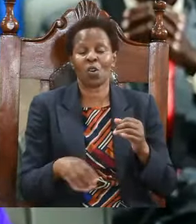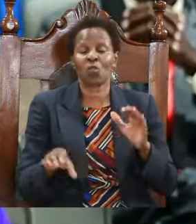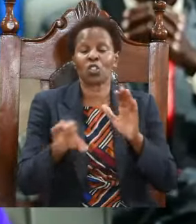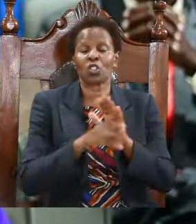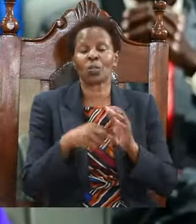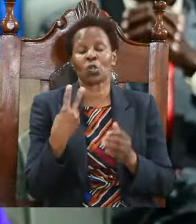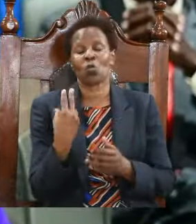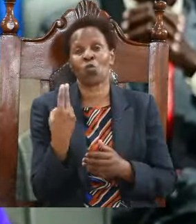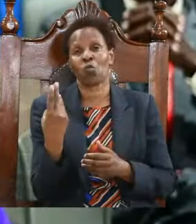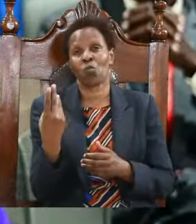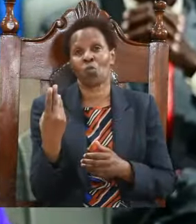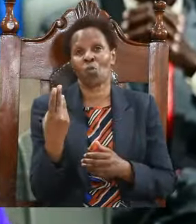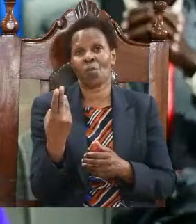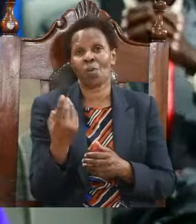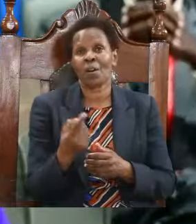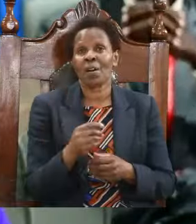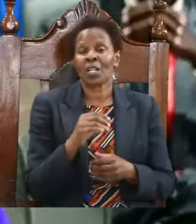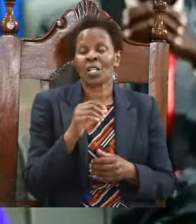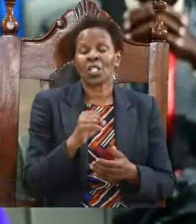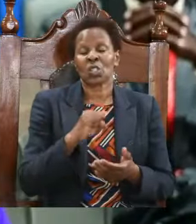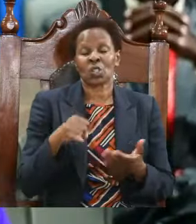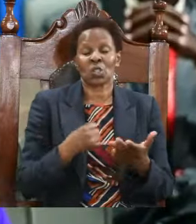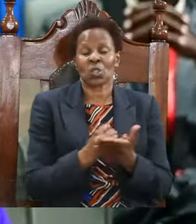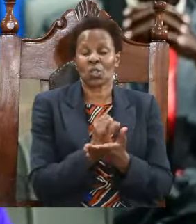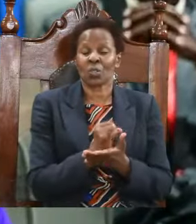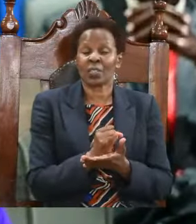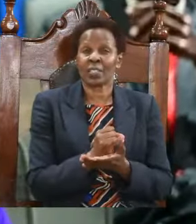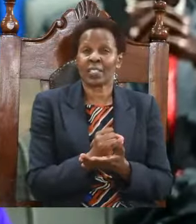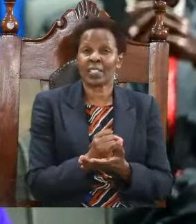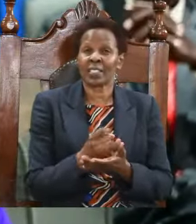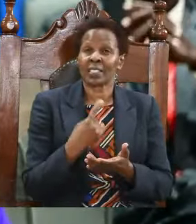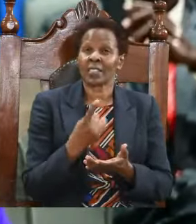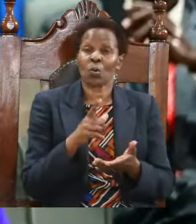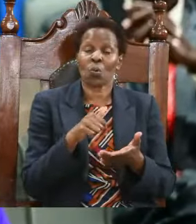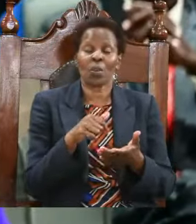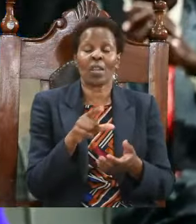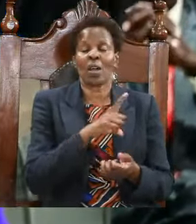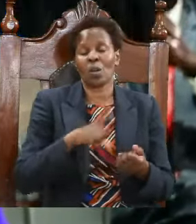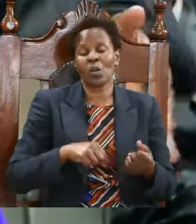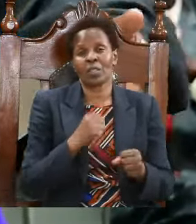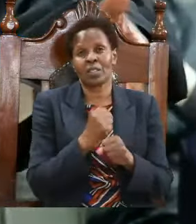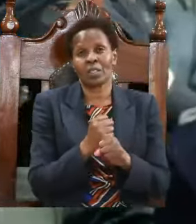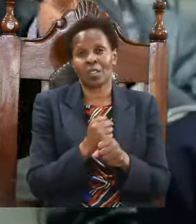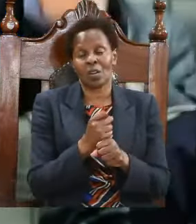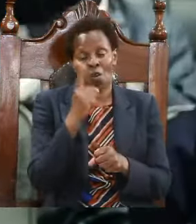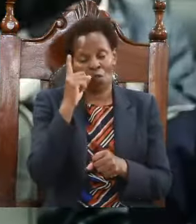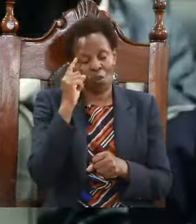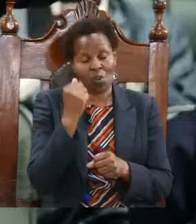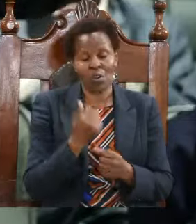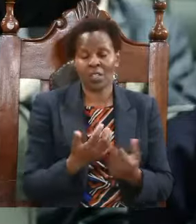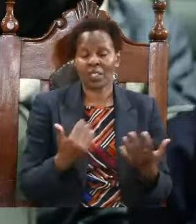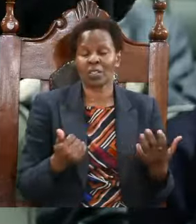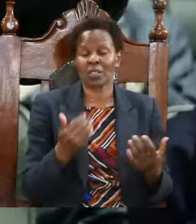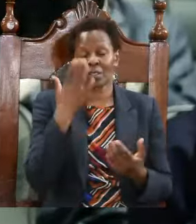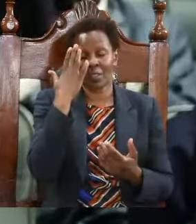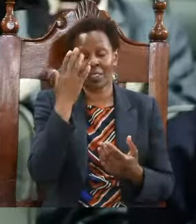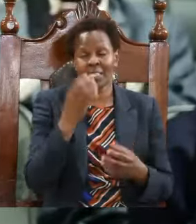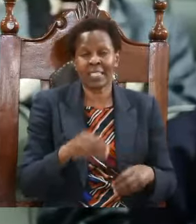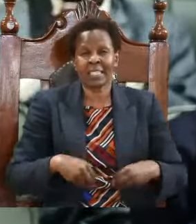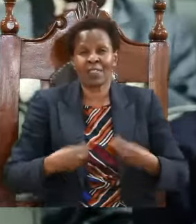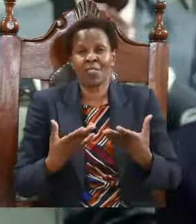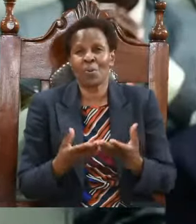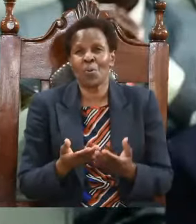24. This man, after he has narrated what the Lord has done for them, he has given you that,